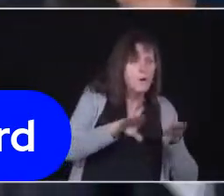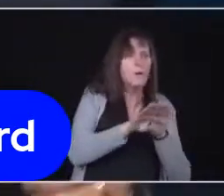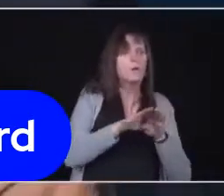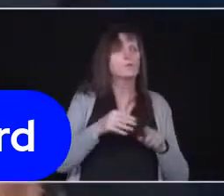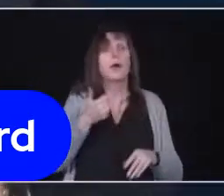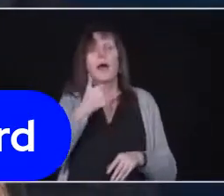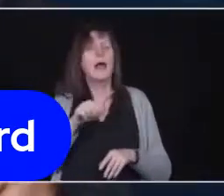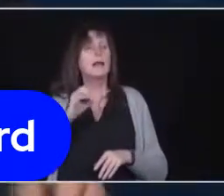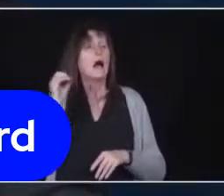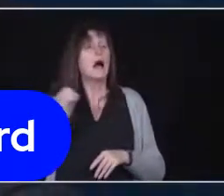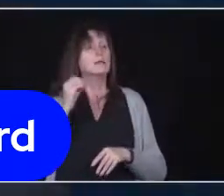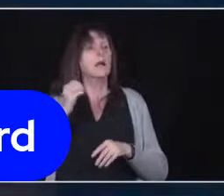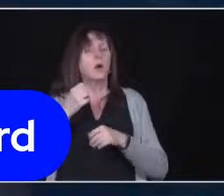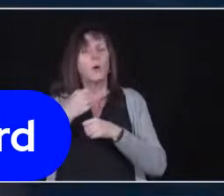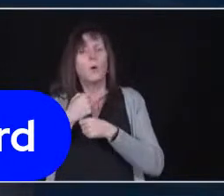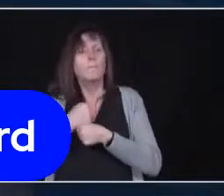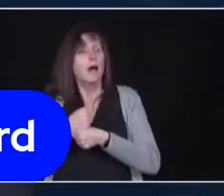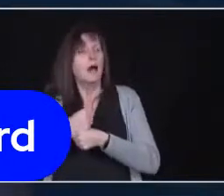Minister of Labour.